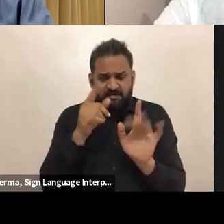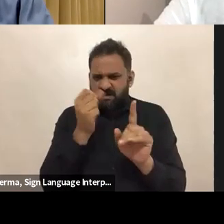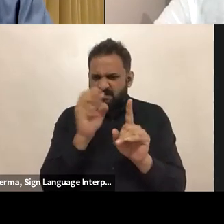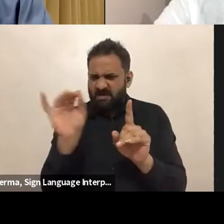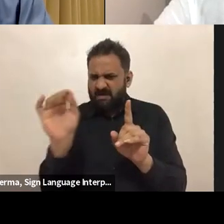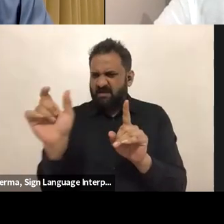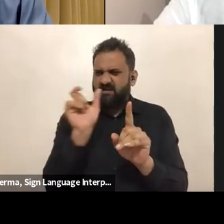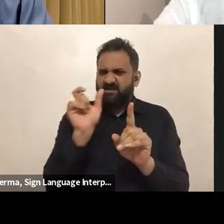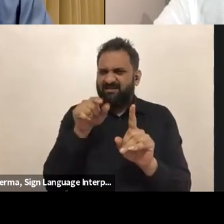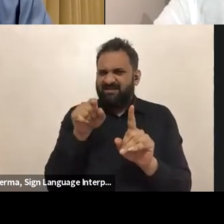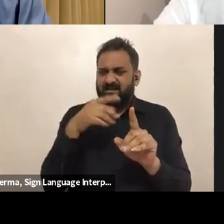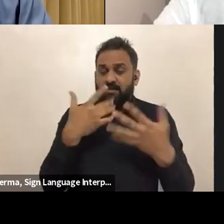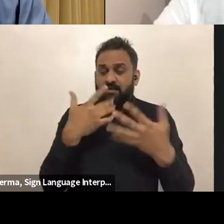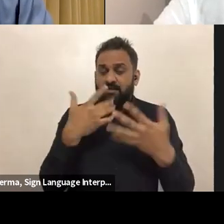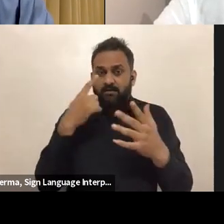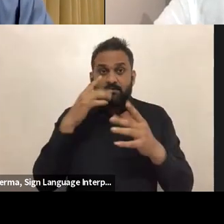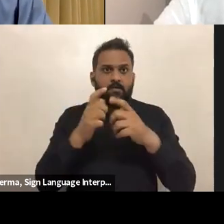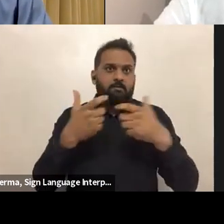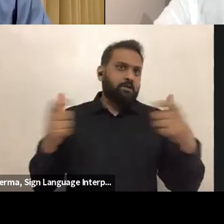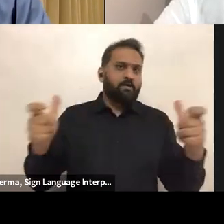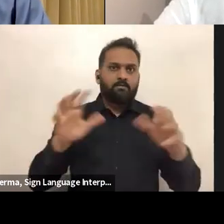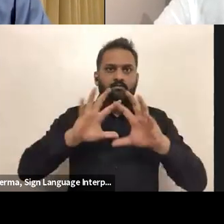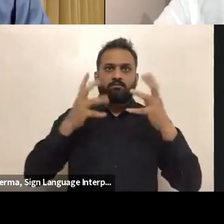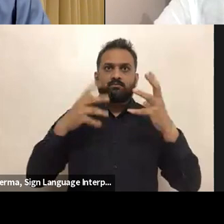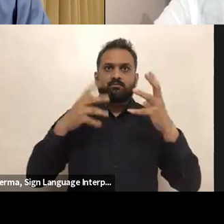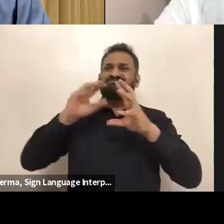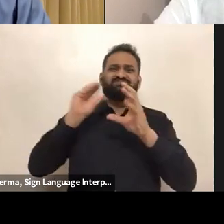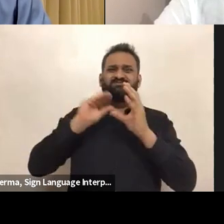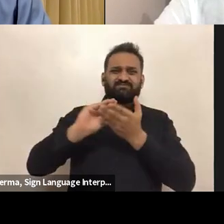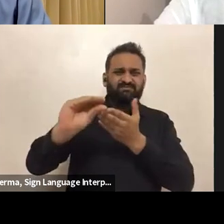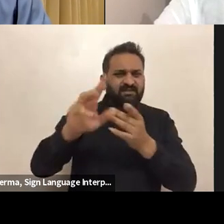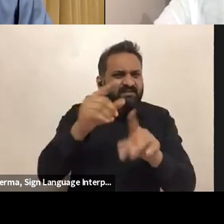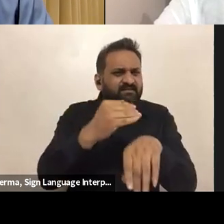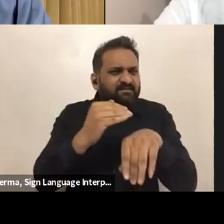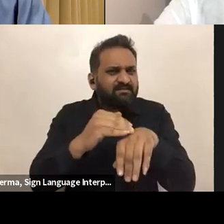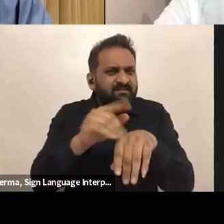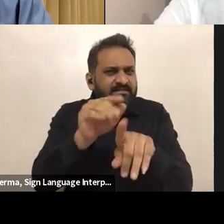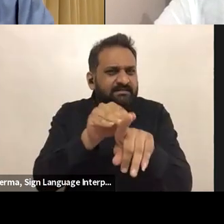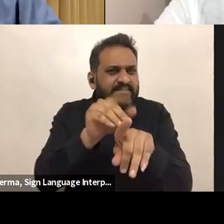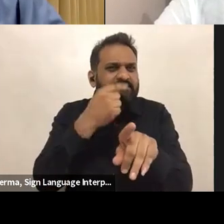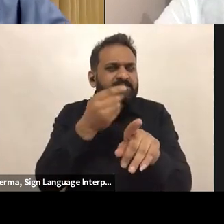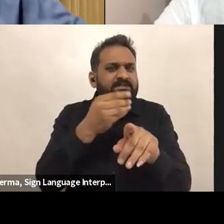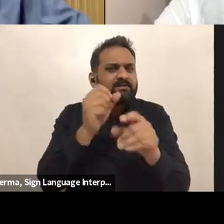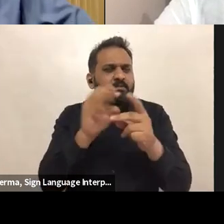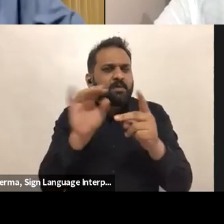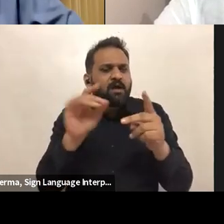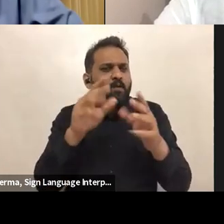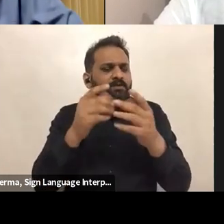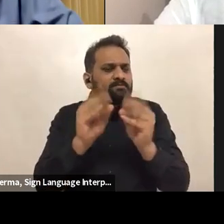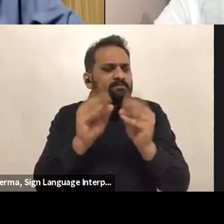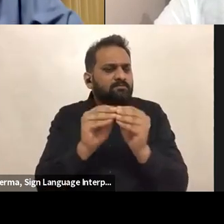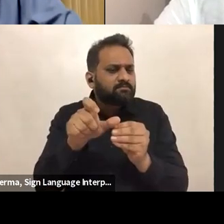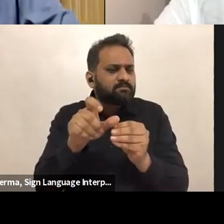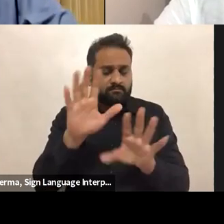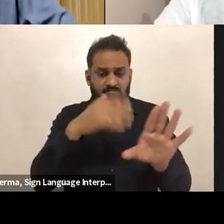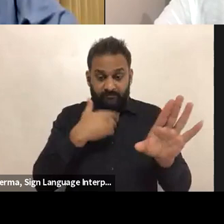for Muslim. I know it's the largest minority in the country. Faraz, can you remind us the number of Muslims in India? I wouldn't know